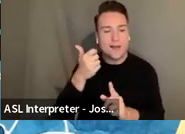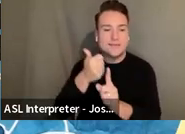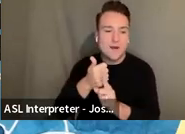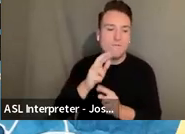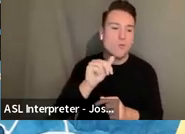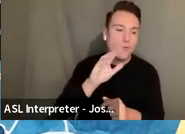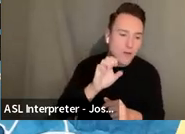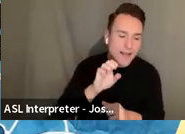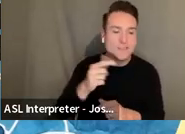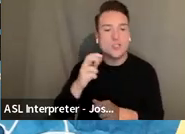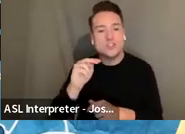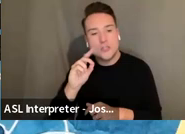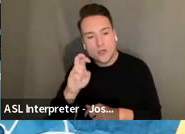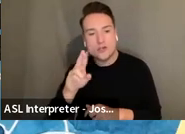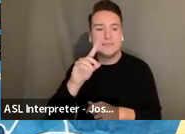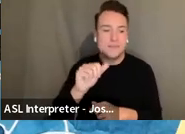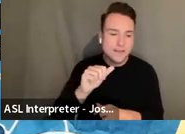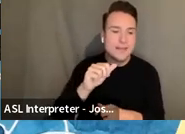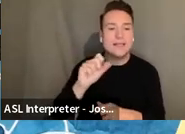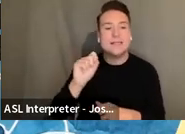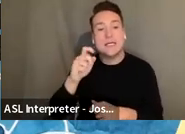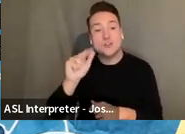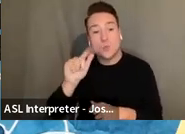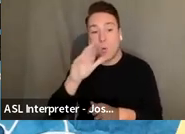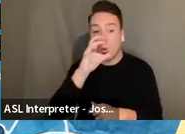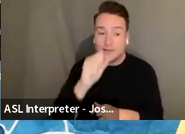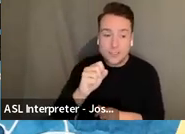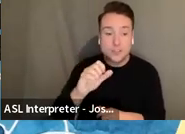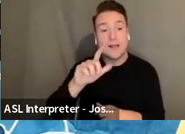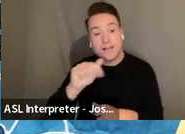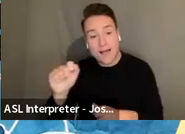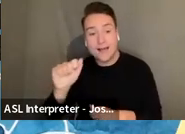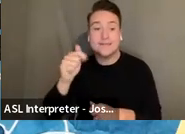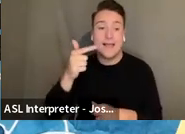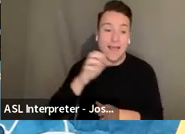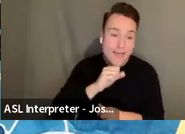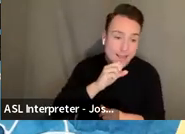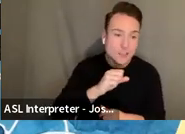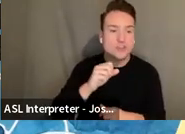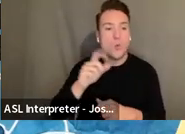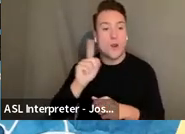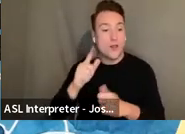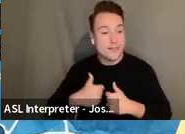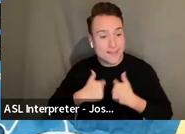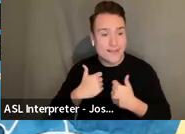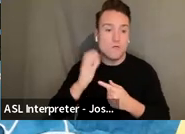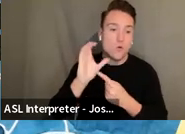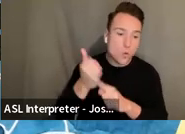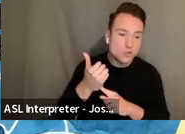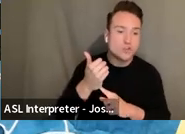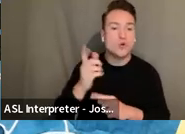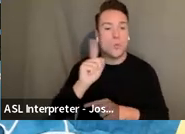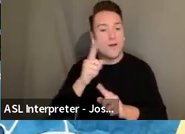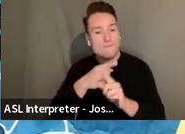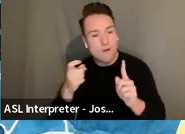culture, nation of origin, and language, and we strive to counter those inequities in our work. NIFA believes